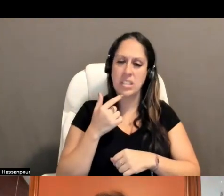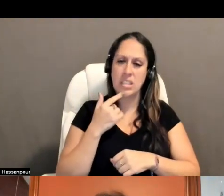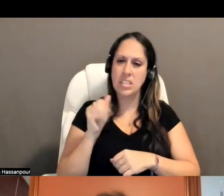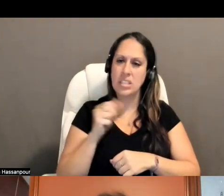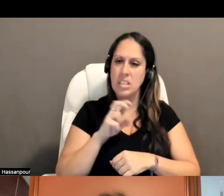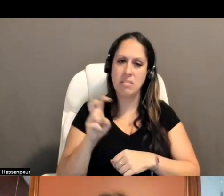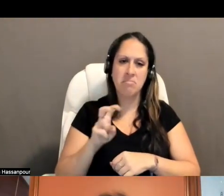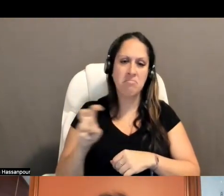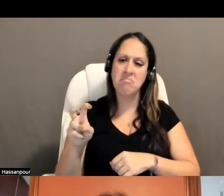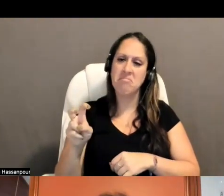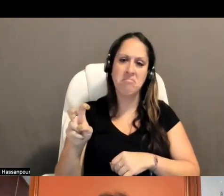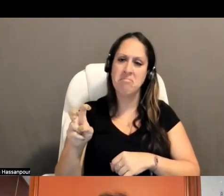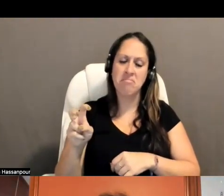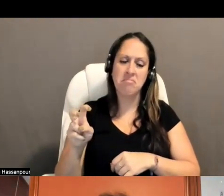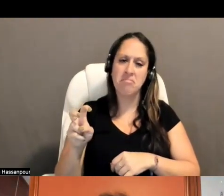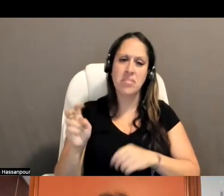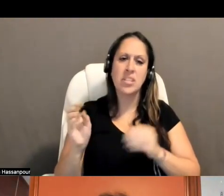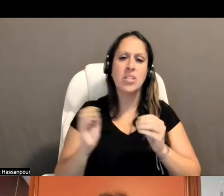jazz.